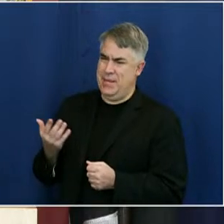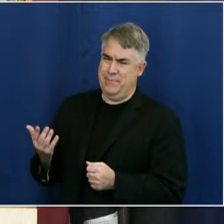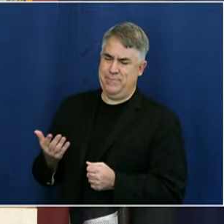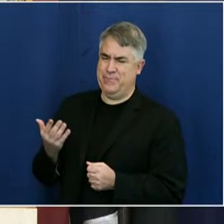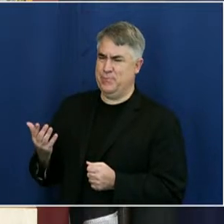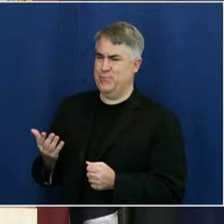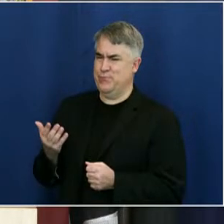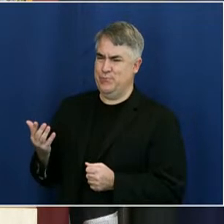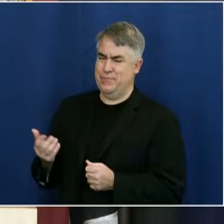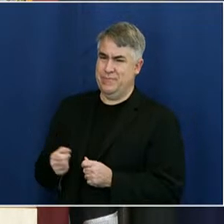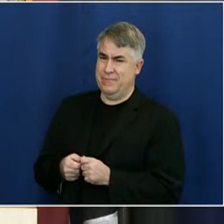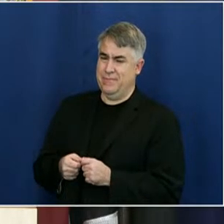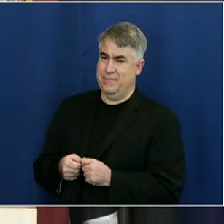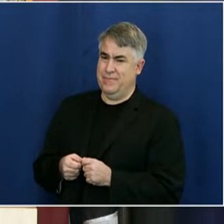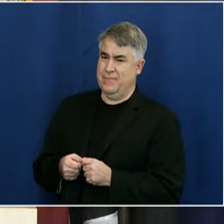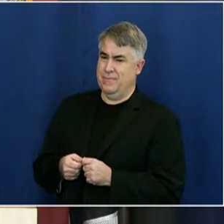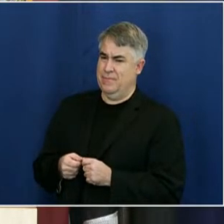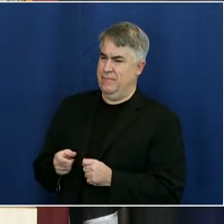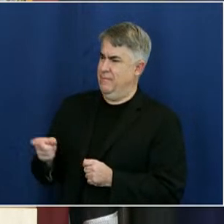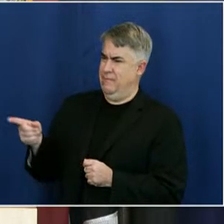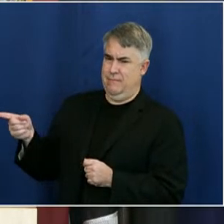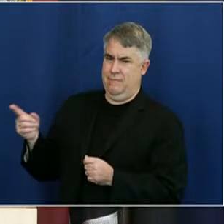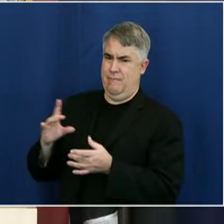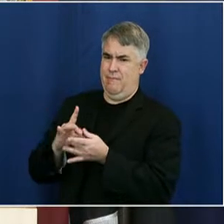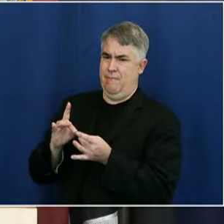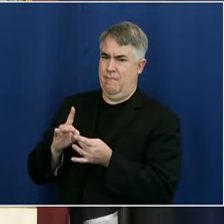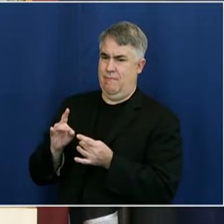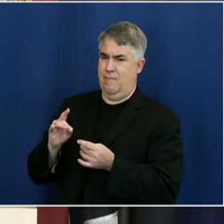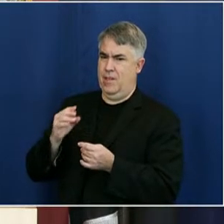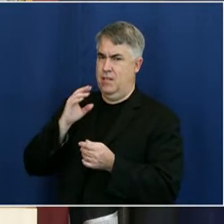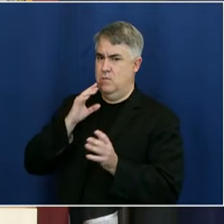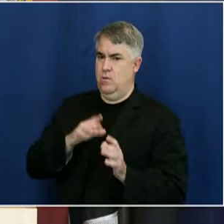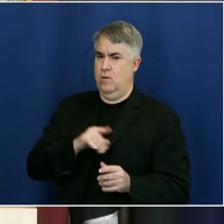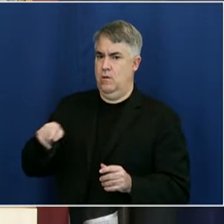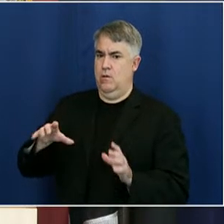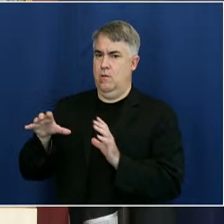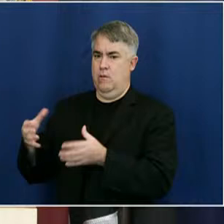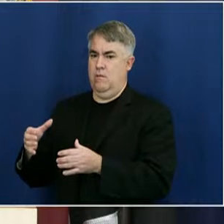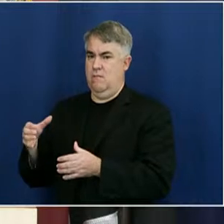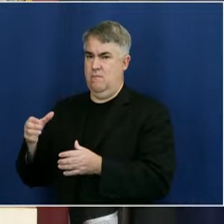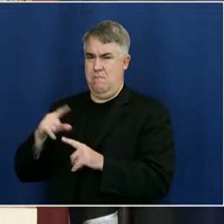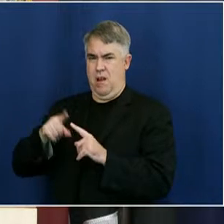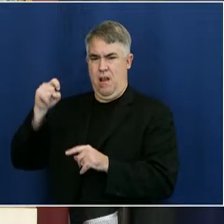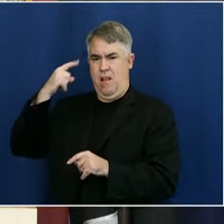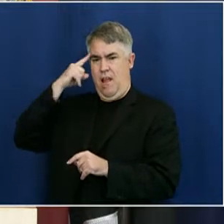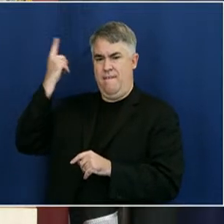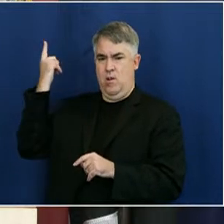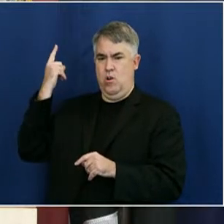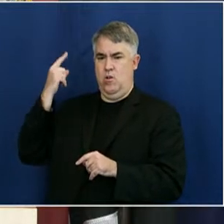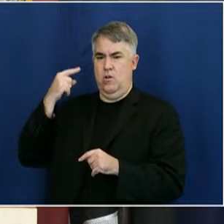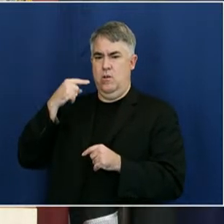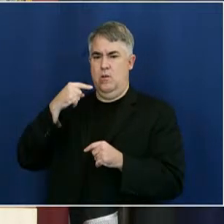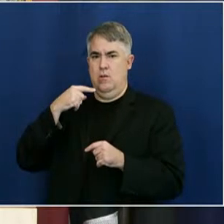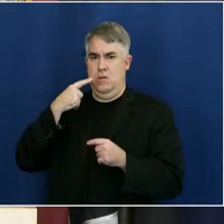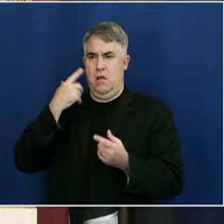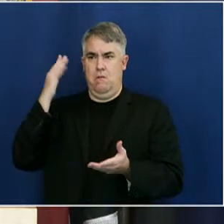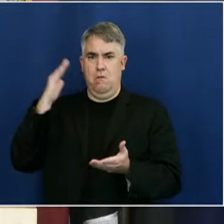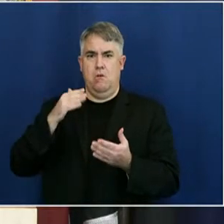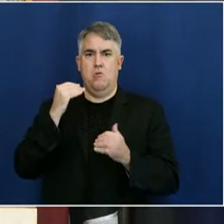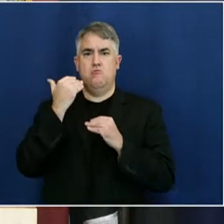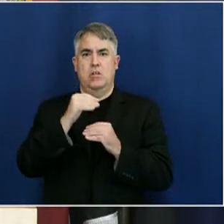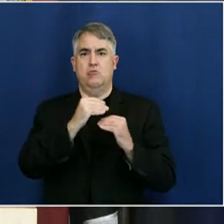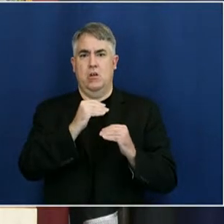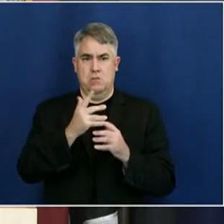less restrictive tier, according to the governor within weeks, and how the county is looking ahead to that. And